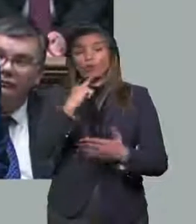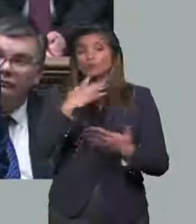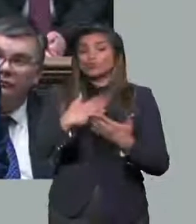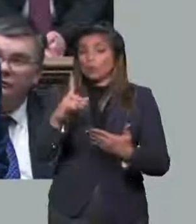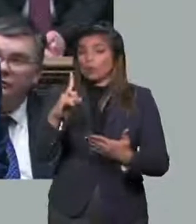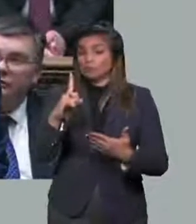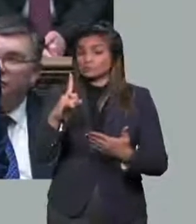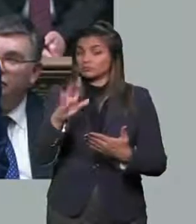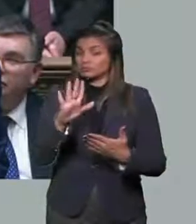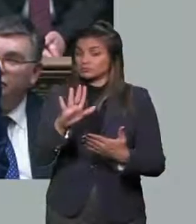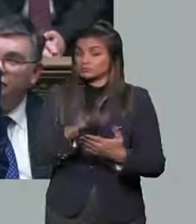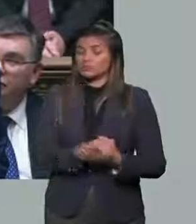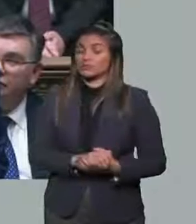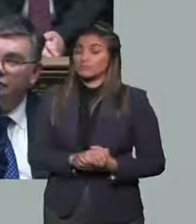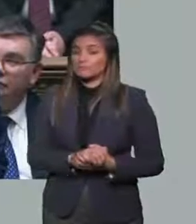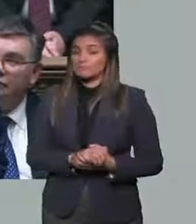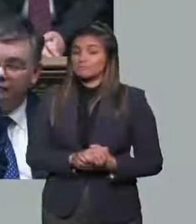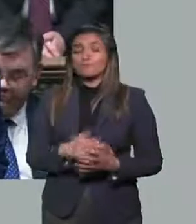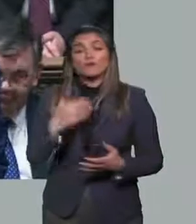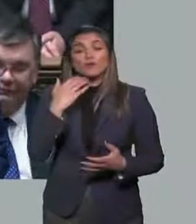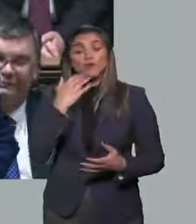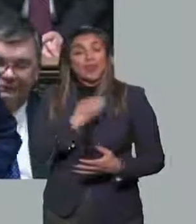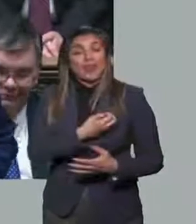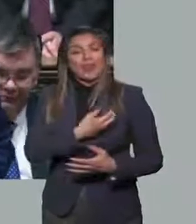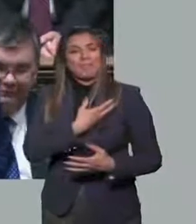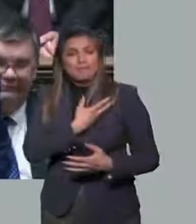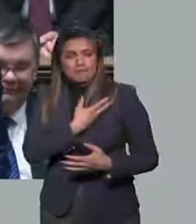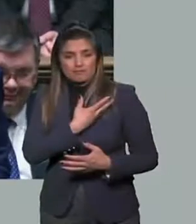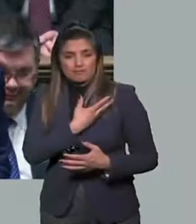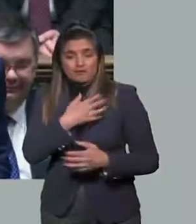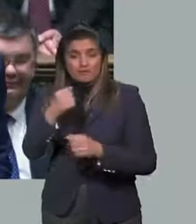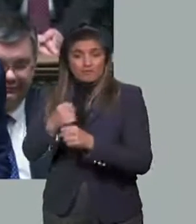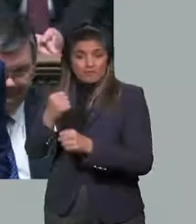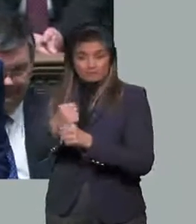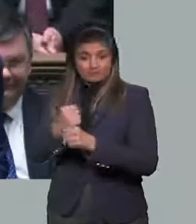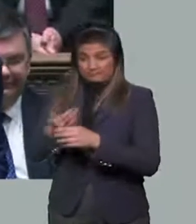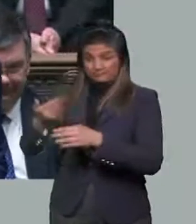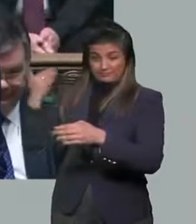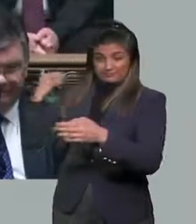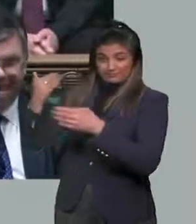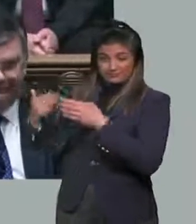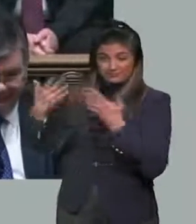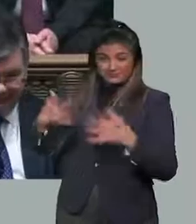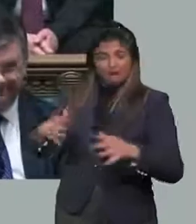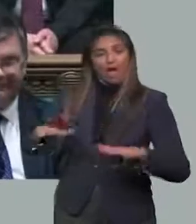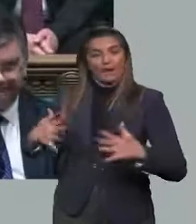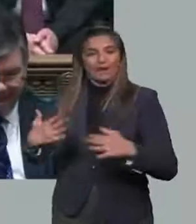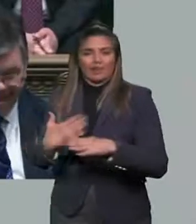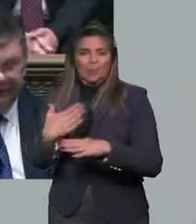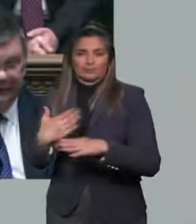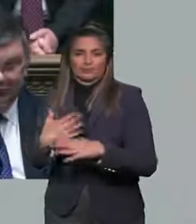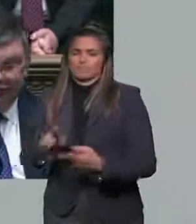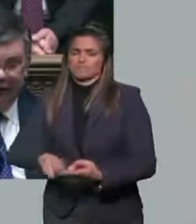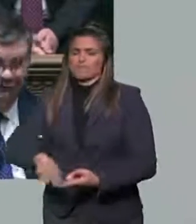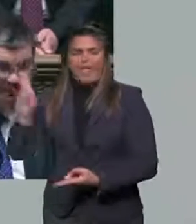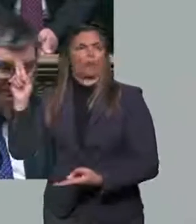is whenever there is a Labour government in the past, unemployment has always been higher when they left